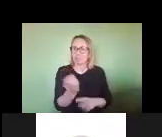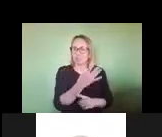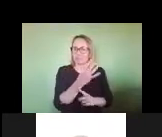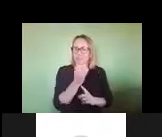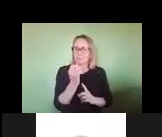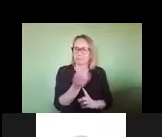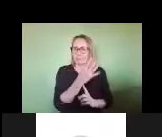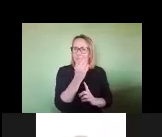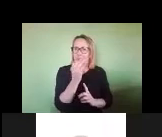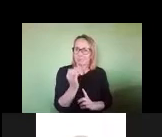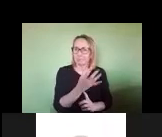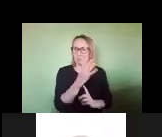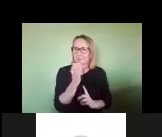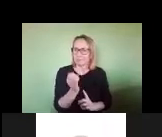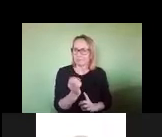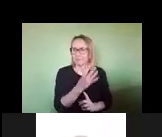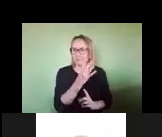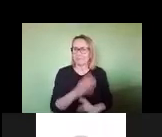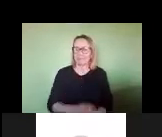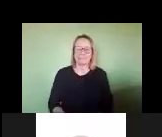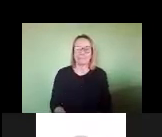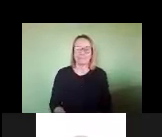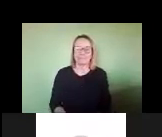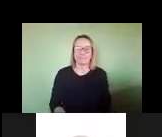projects, you'll see the videos.